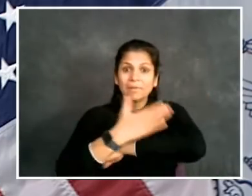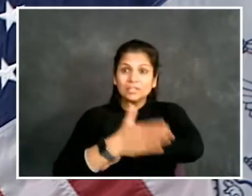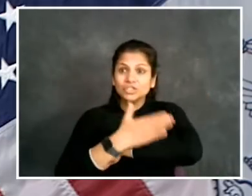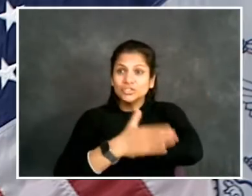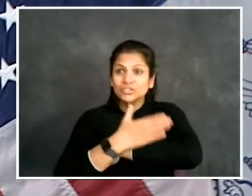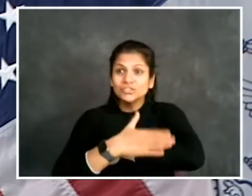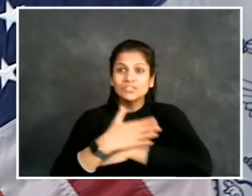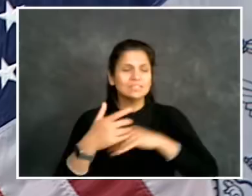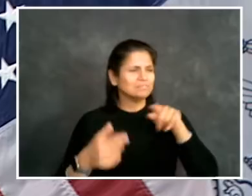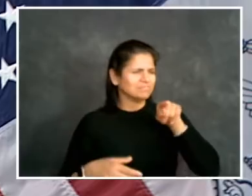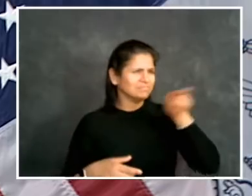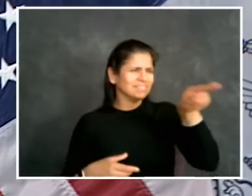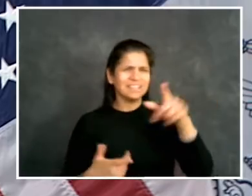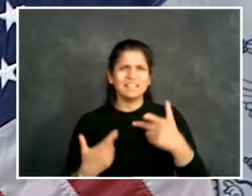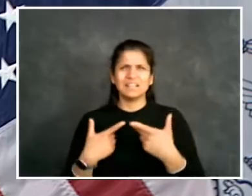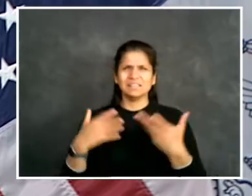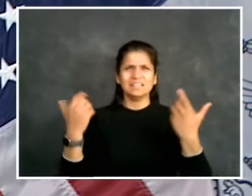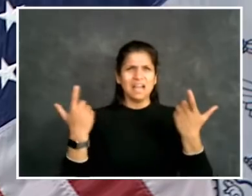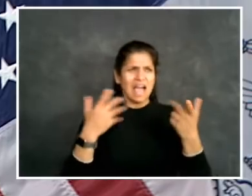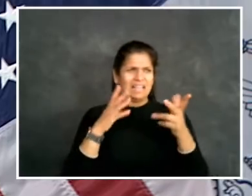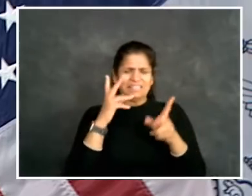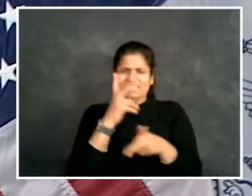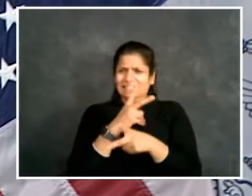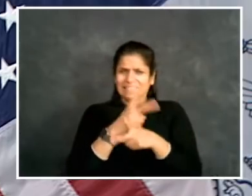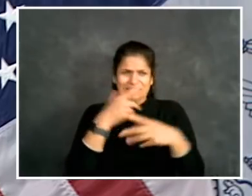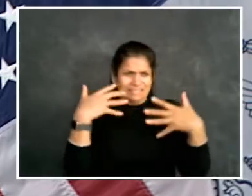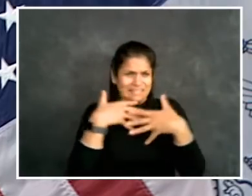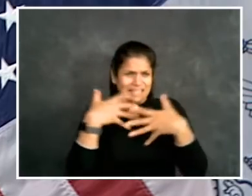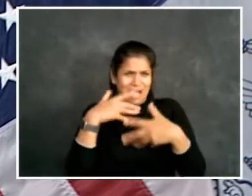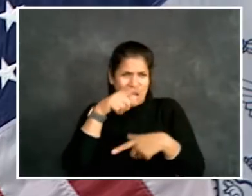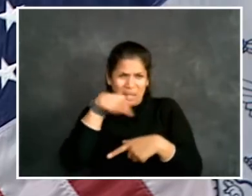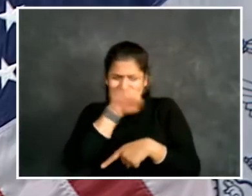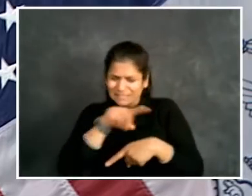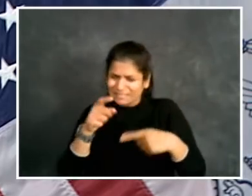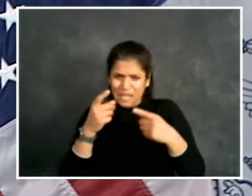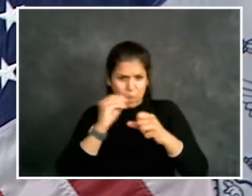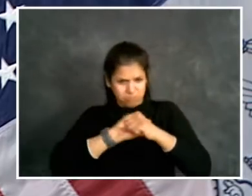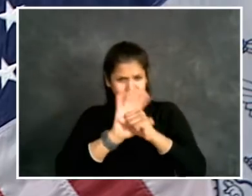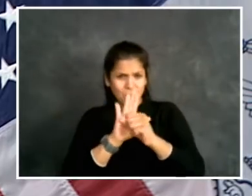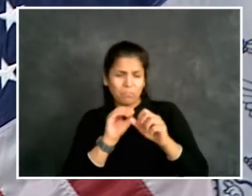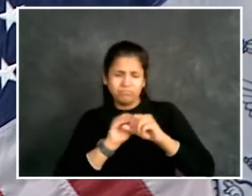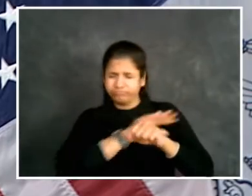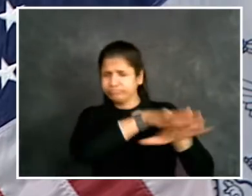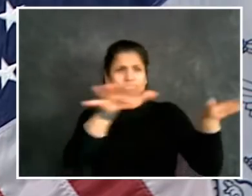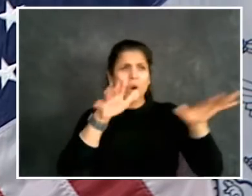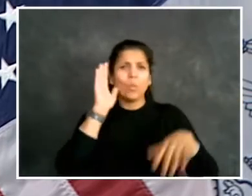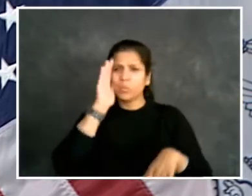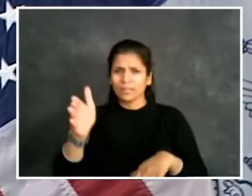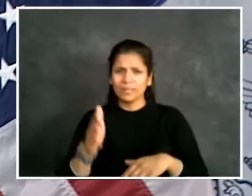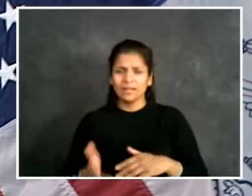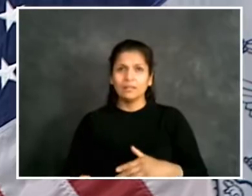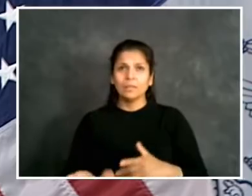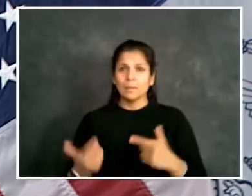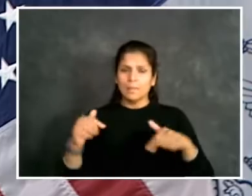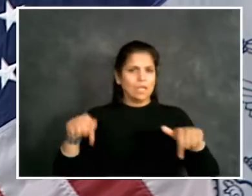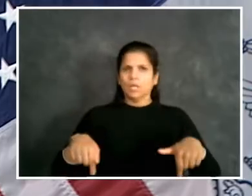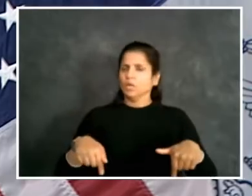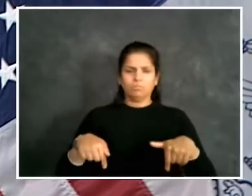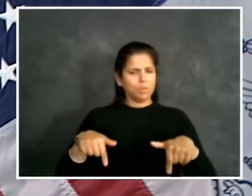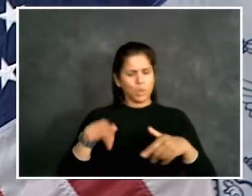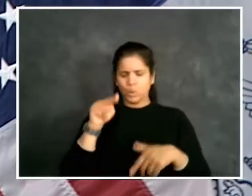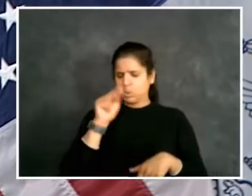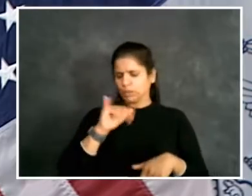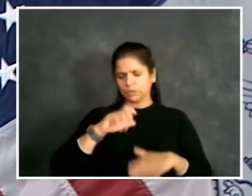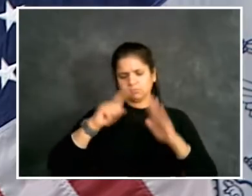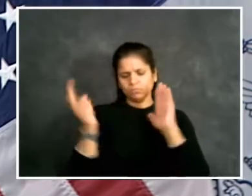around the country, just as we're beating it back, that puts us in danger again. So no, it is no time to loosen up. There are